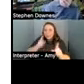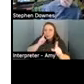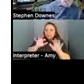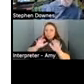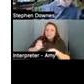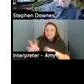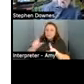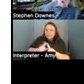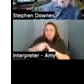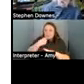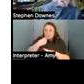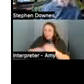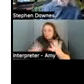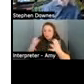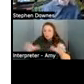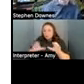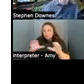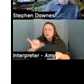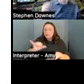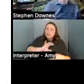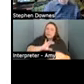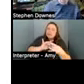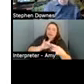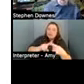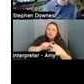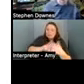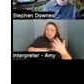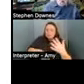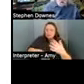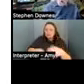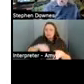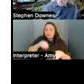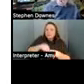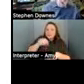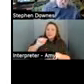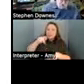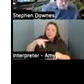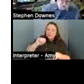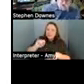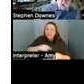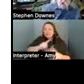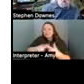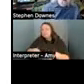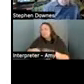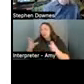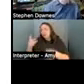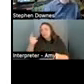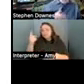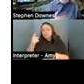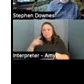to do you know like uh connect to such and such an api or open such and such a file